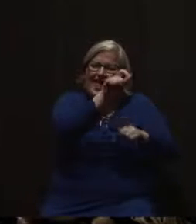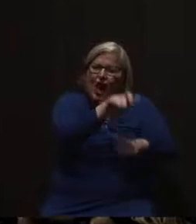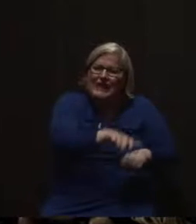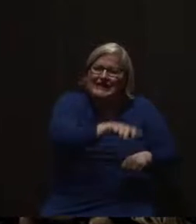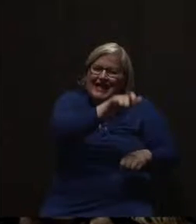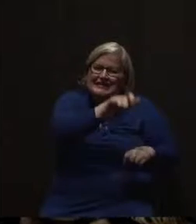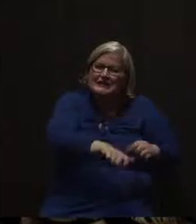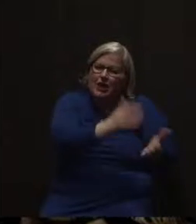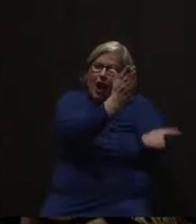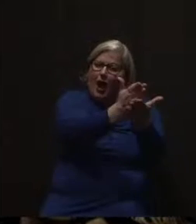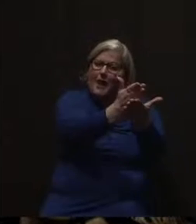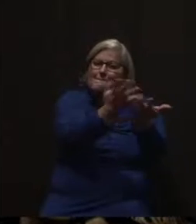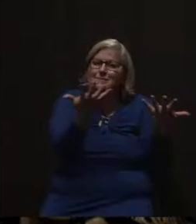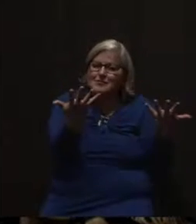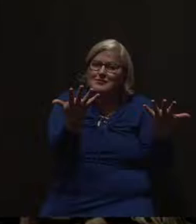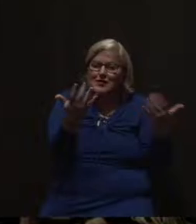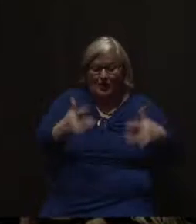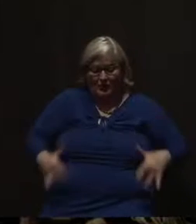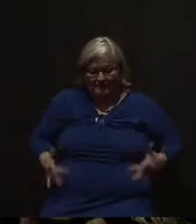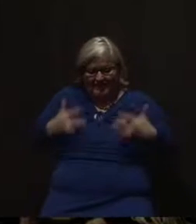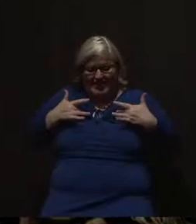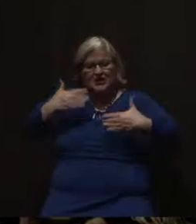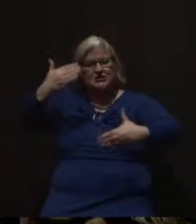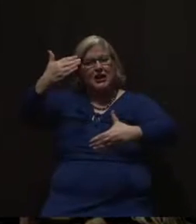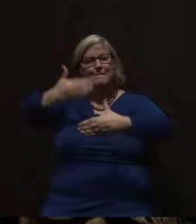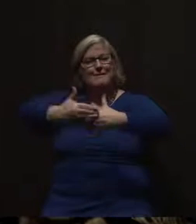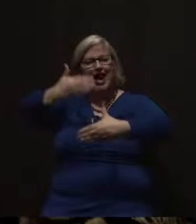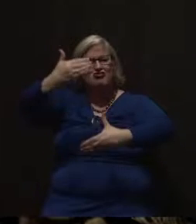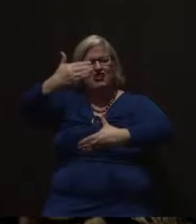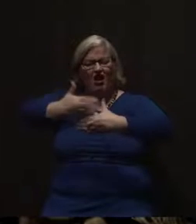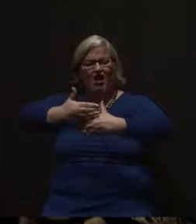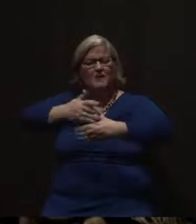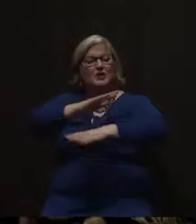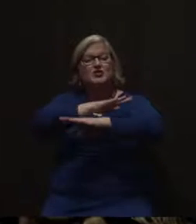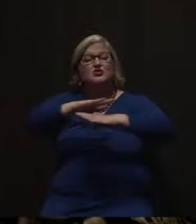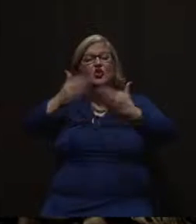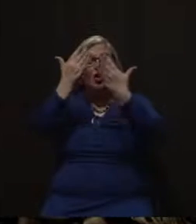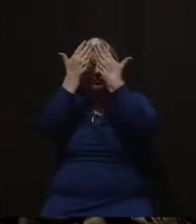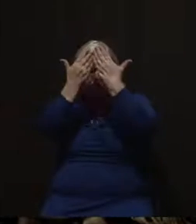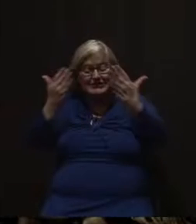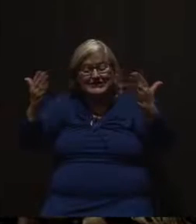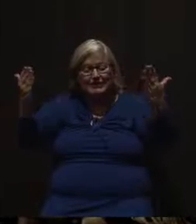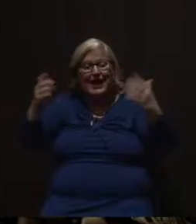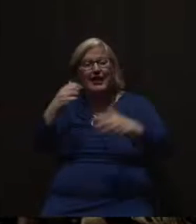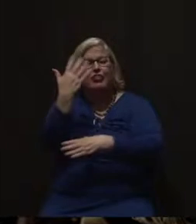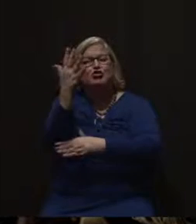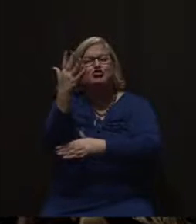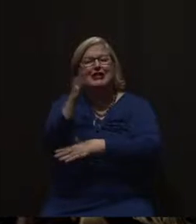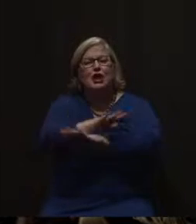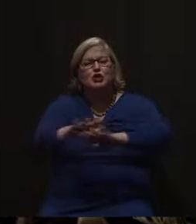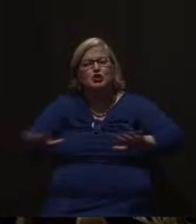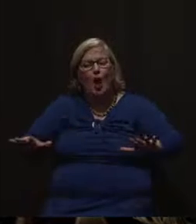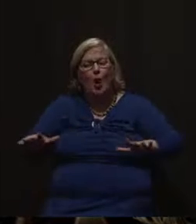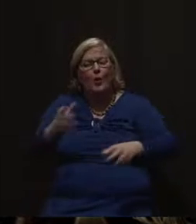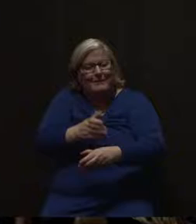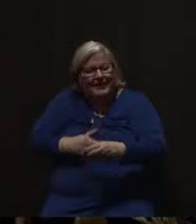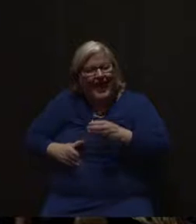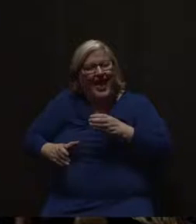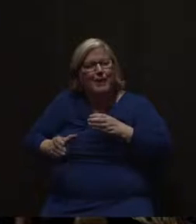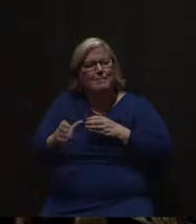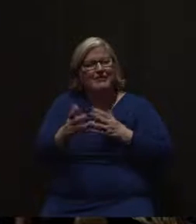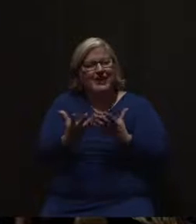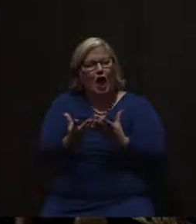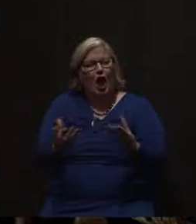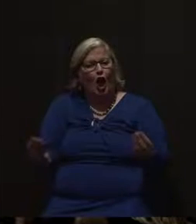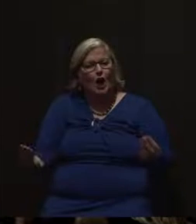tree and us. We have no moral obligation towards that tree any longer. In the process, we don't just sever the tree from our empathy, we also